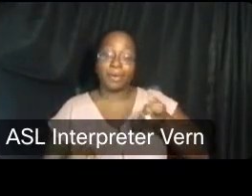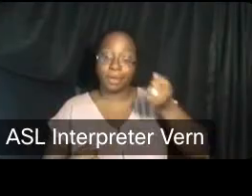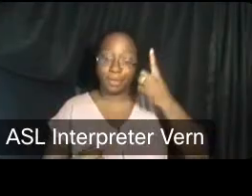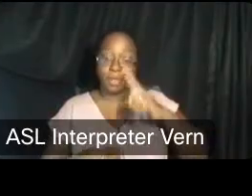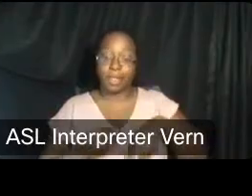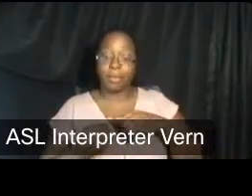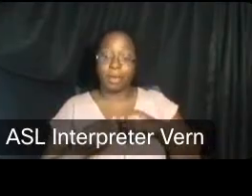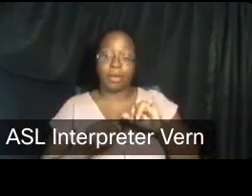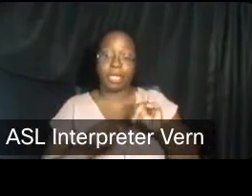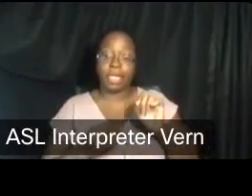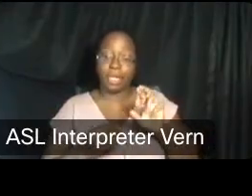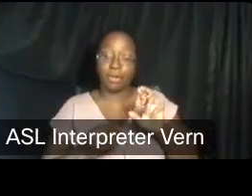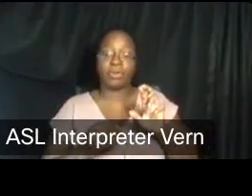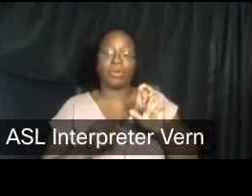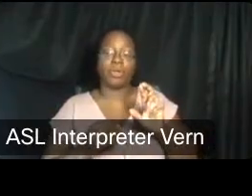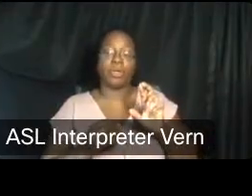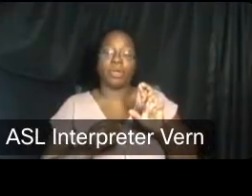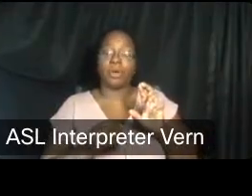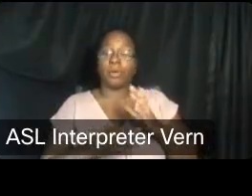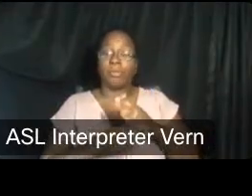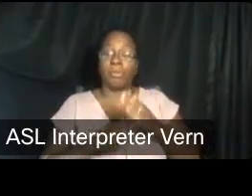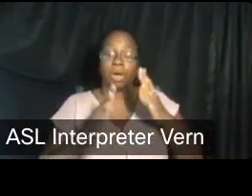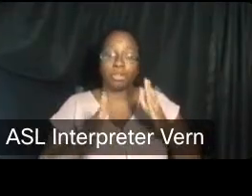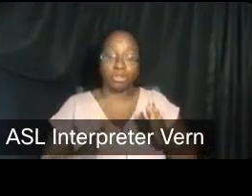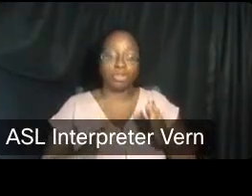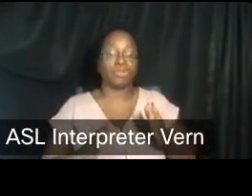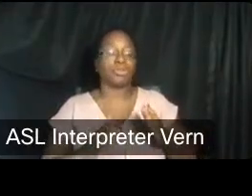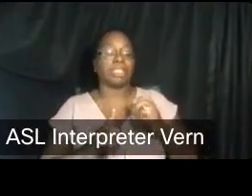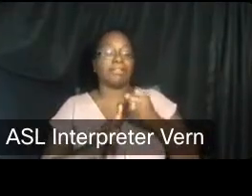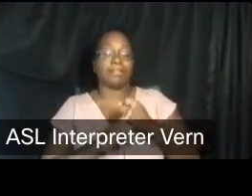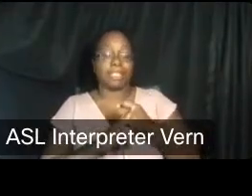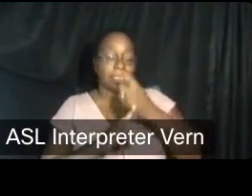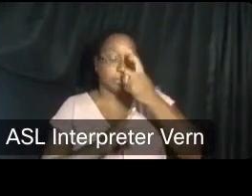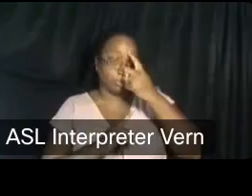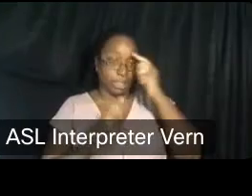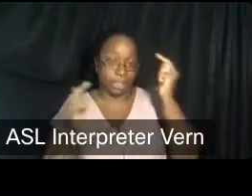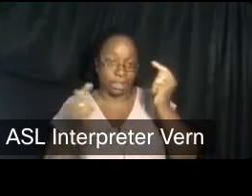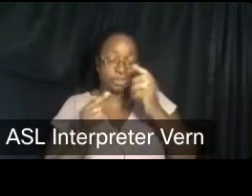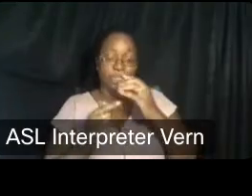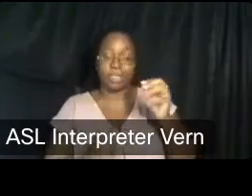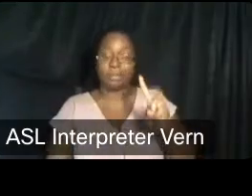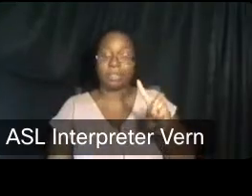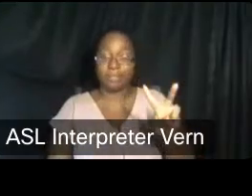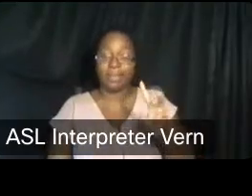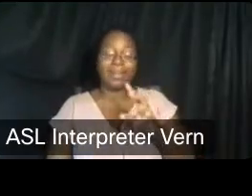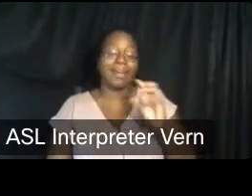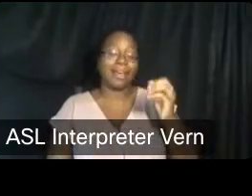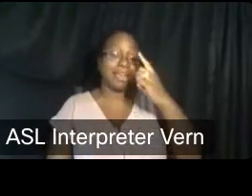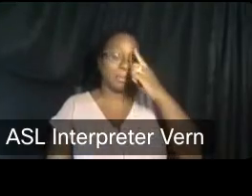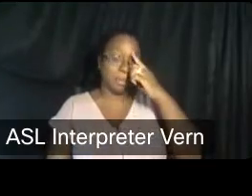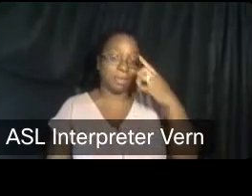and domestic violence, and then mental health and domestic violence, We will now look at the intersection